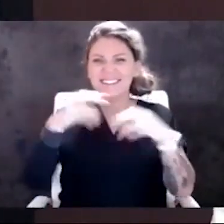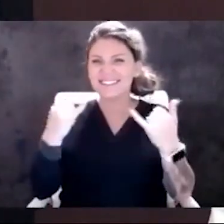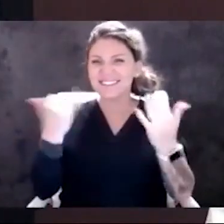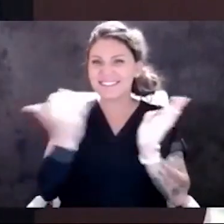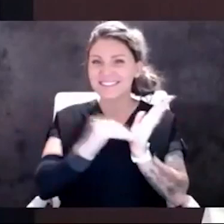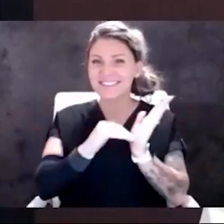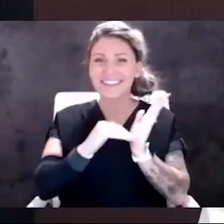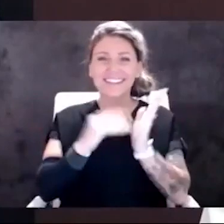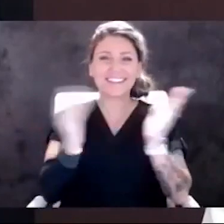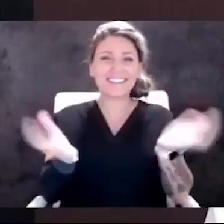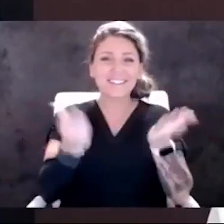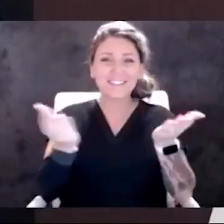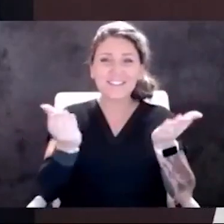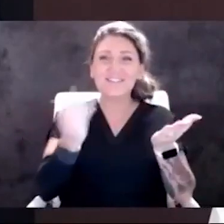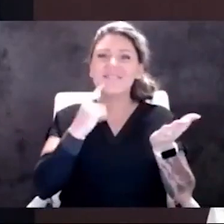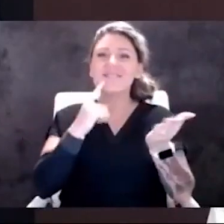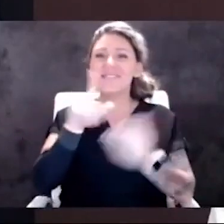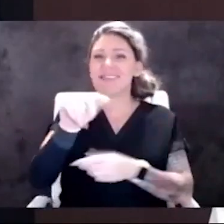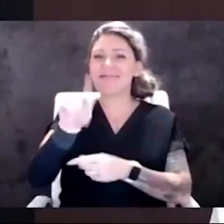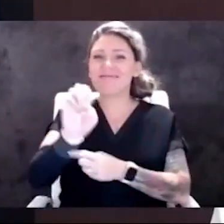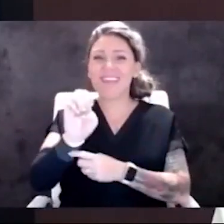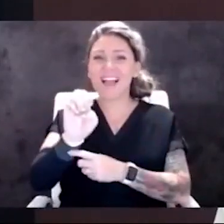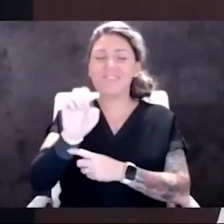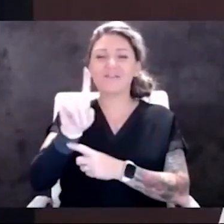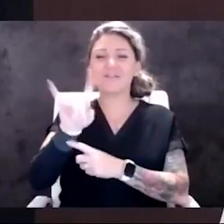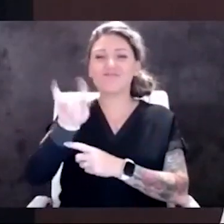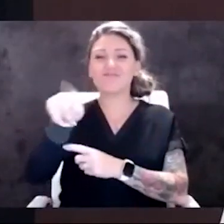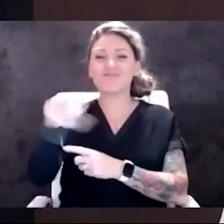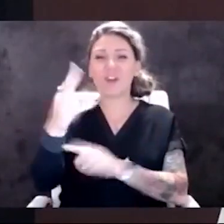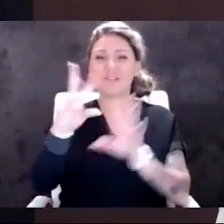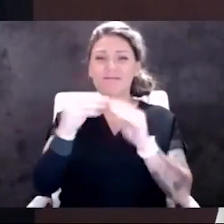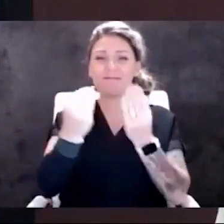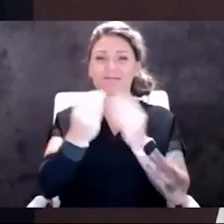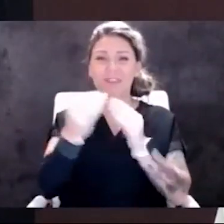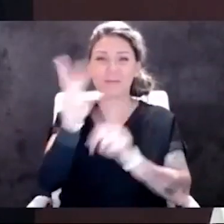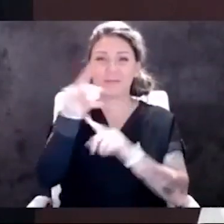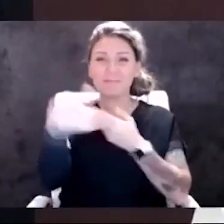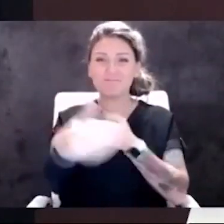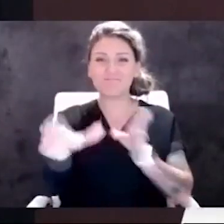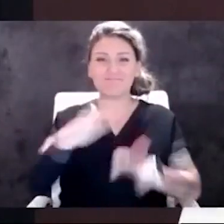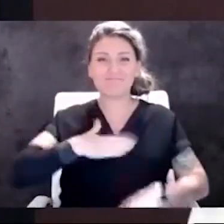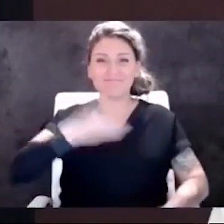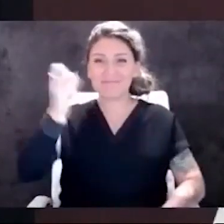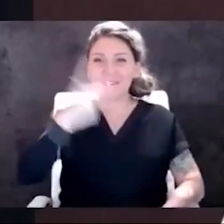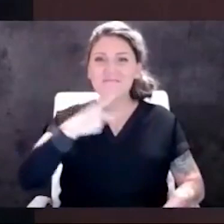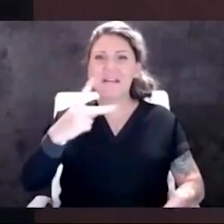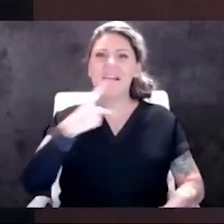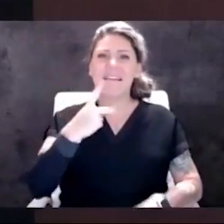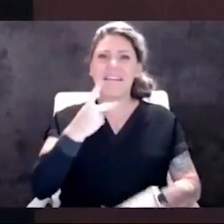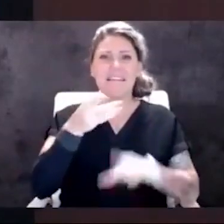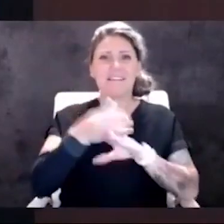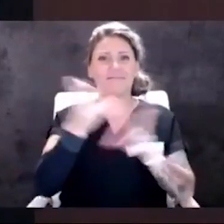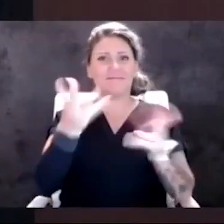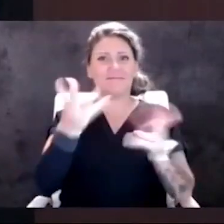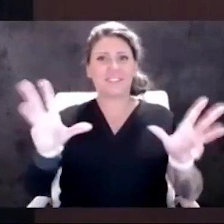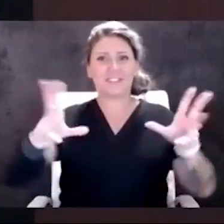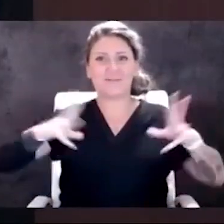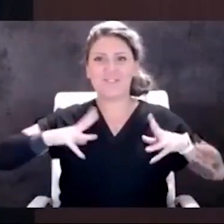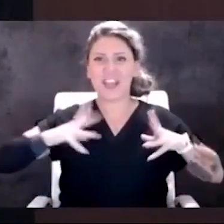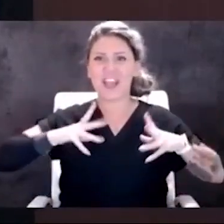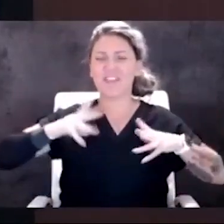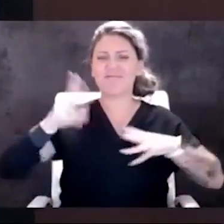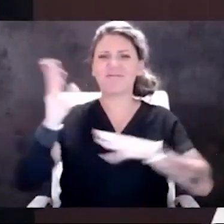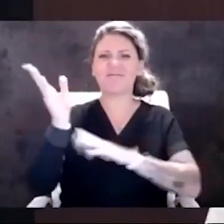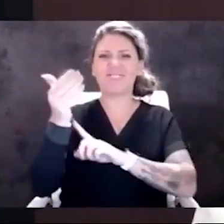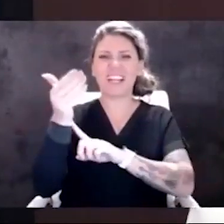broadcasting live with you from the Dulce Simons Jr. Family Broadcast Studio. Delighted to be back with you after our vacation last week, fly fishing in the Colorado Rocky